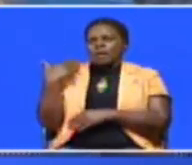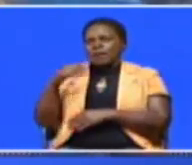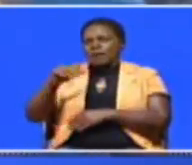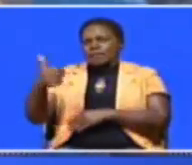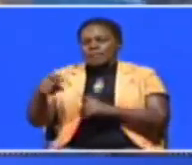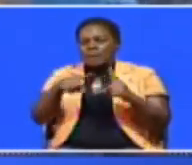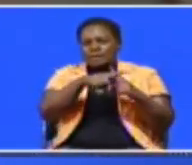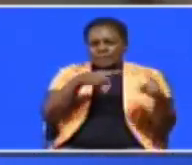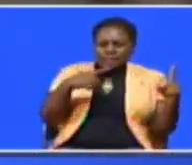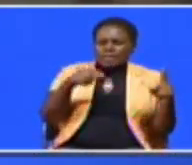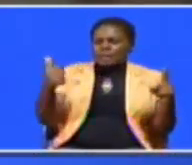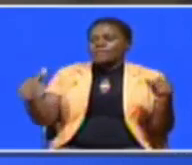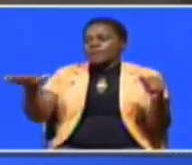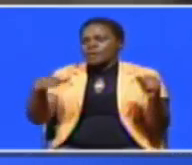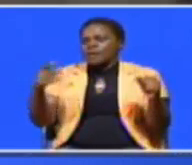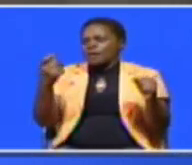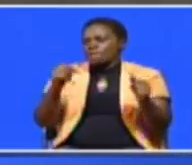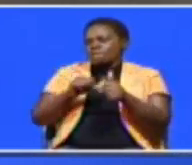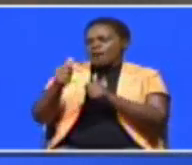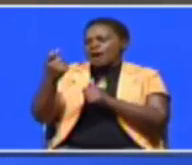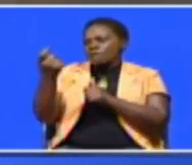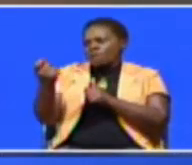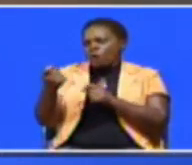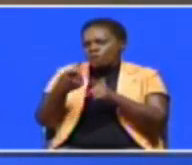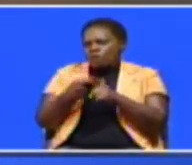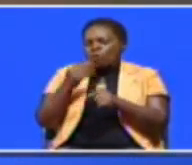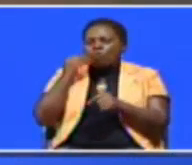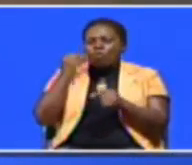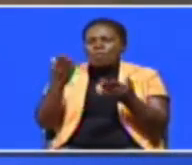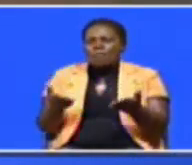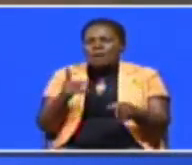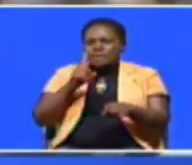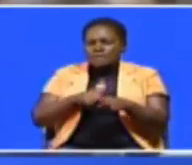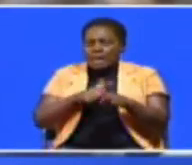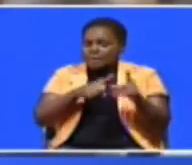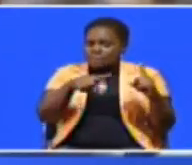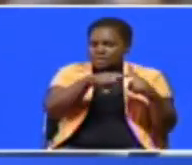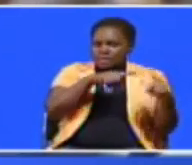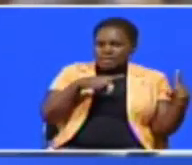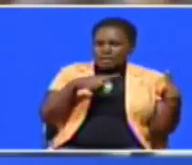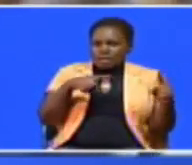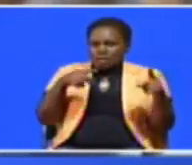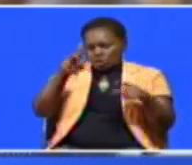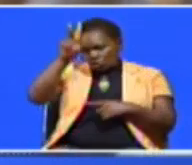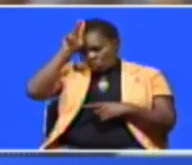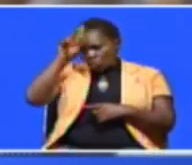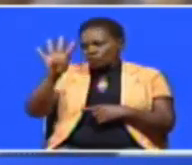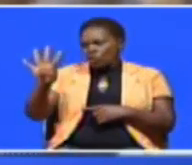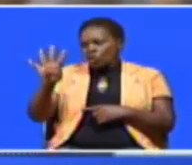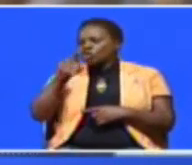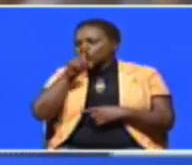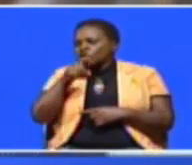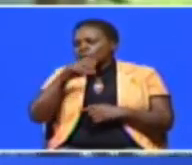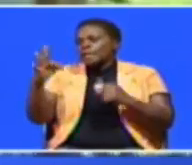killed at Chango sublocation, a few kilometers from today's scene. During that attack, 4 goats were killed and